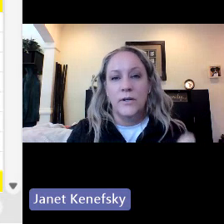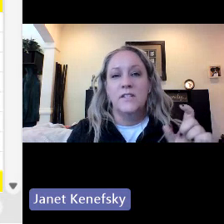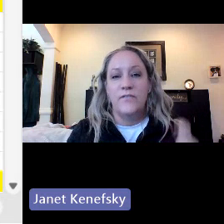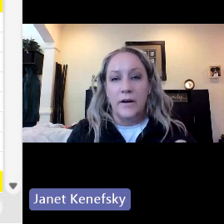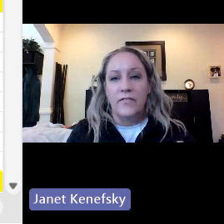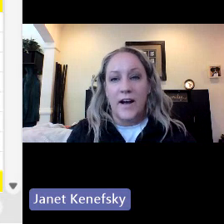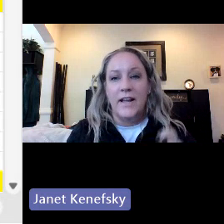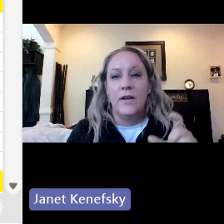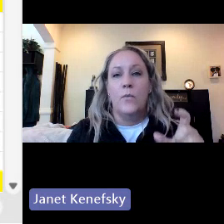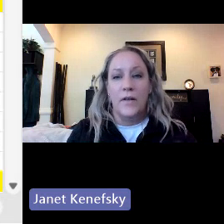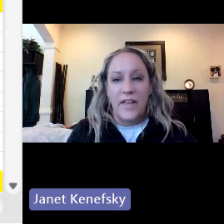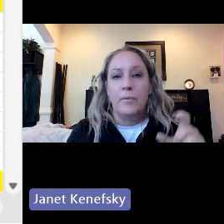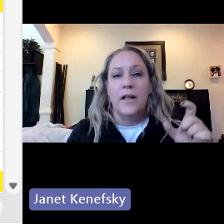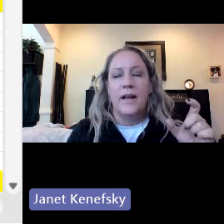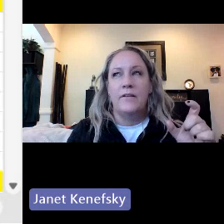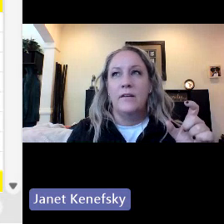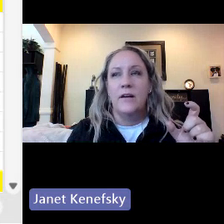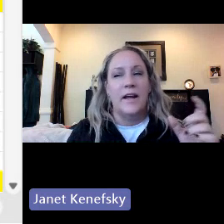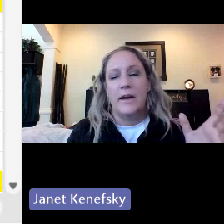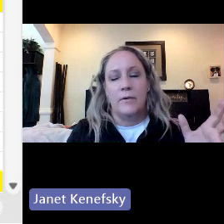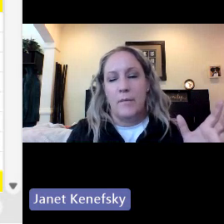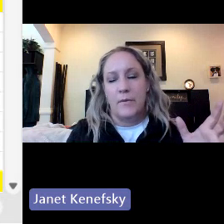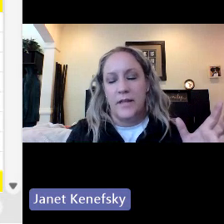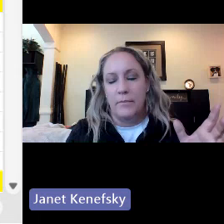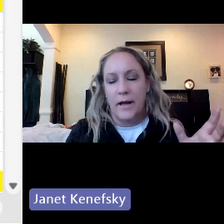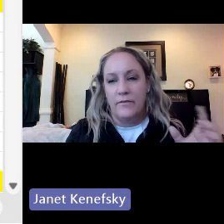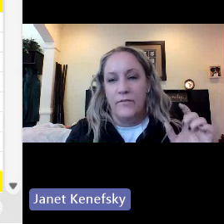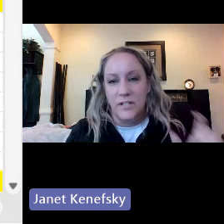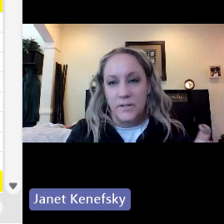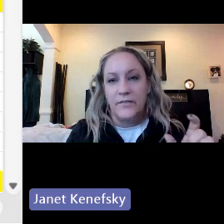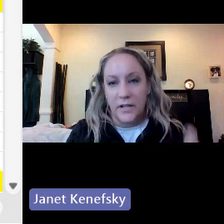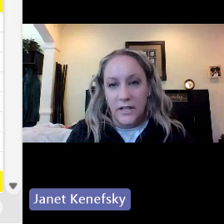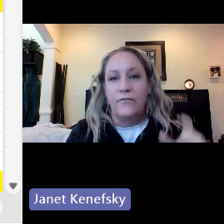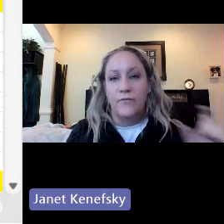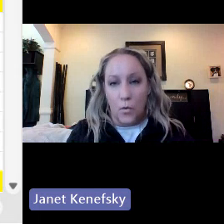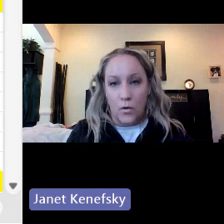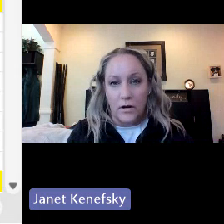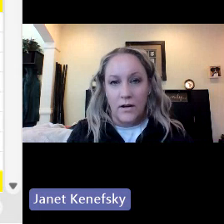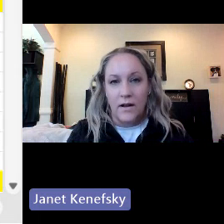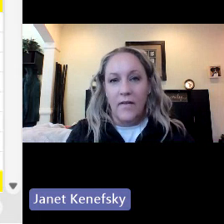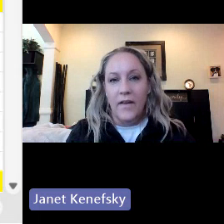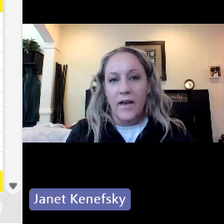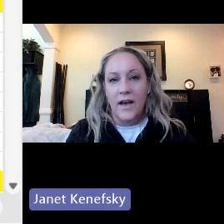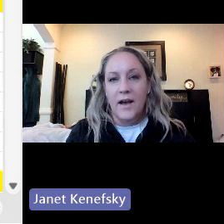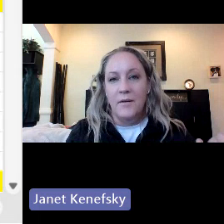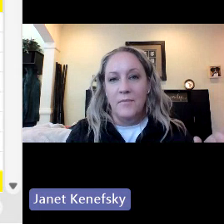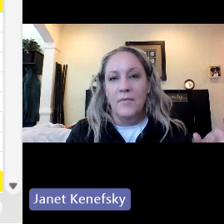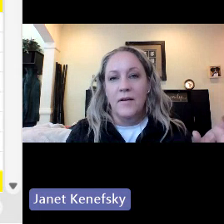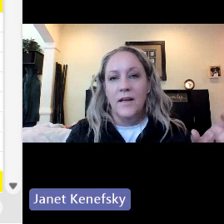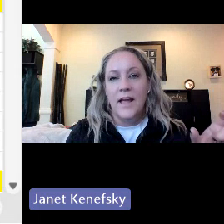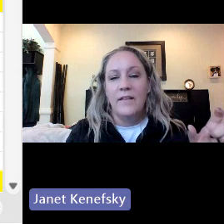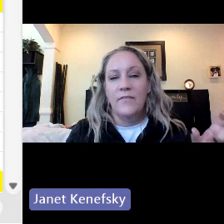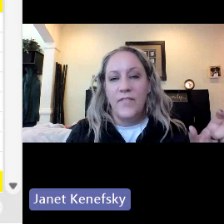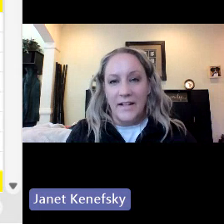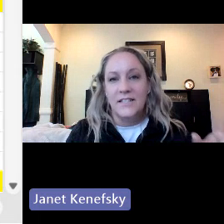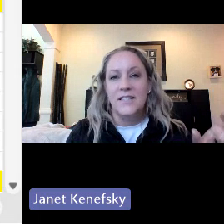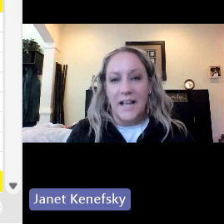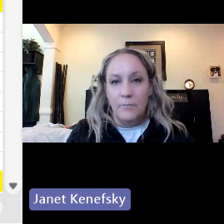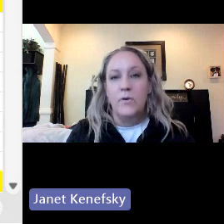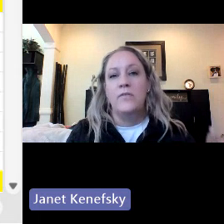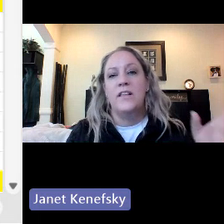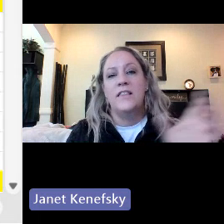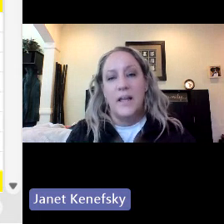we're just doing is verifying what they applied. I can't remember what they applied specifically for. And